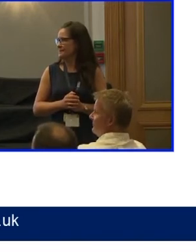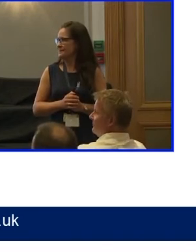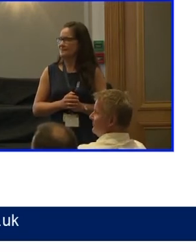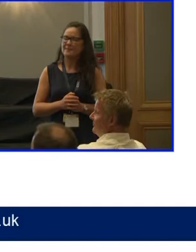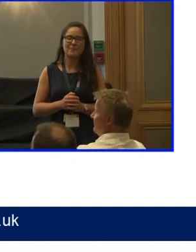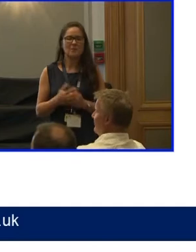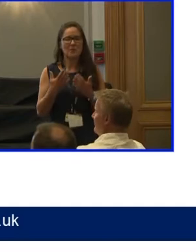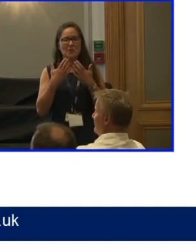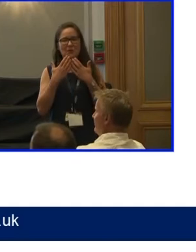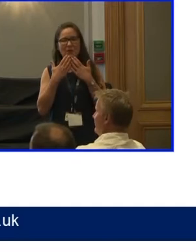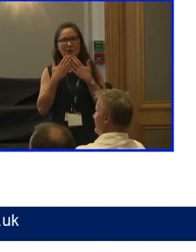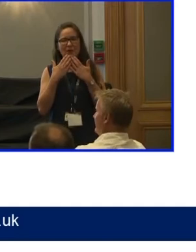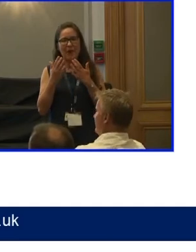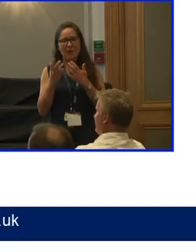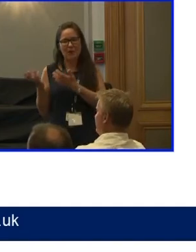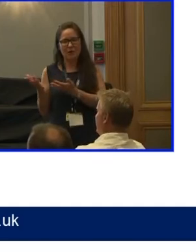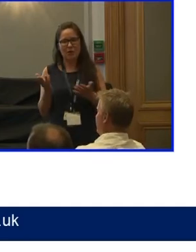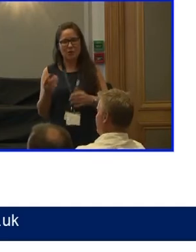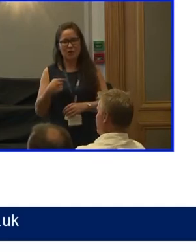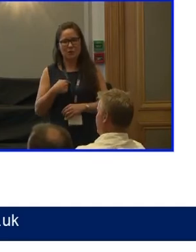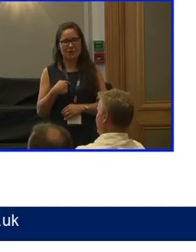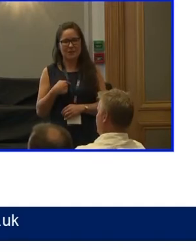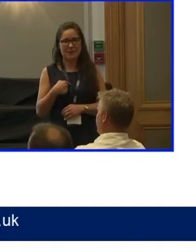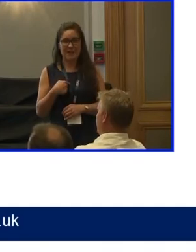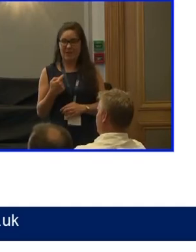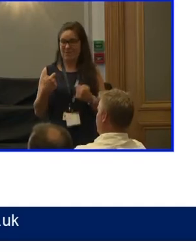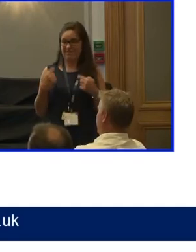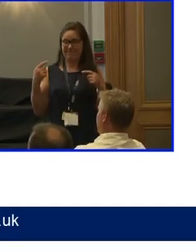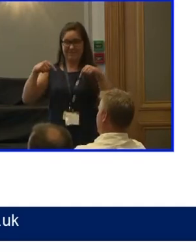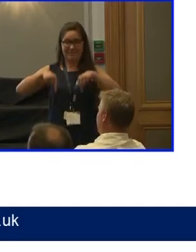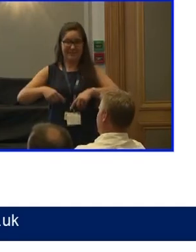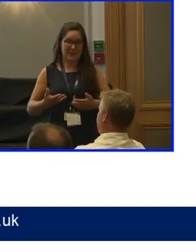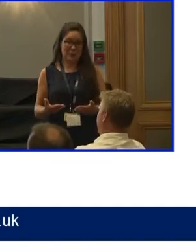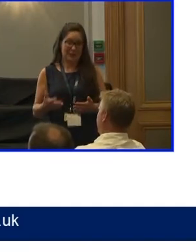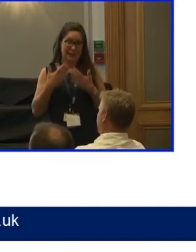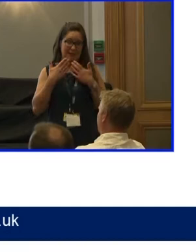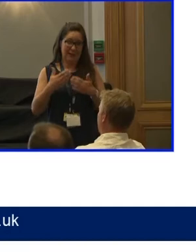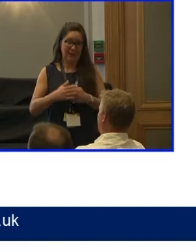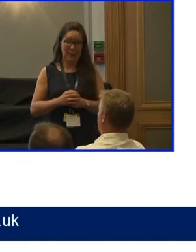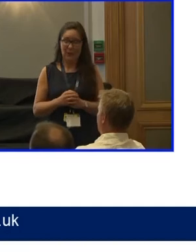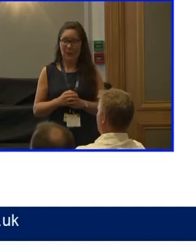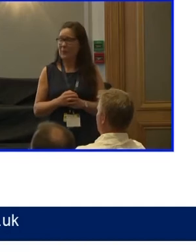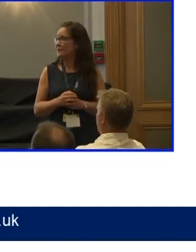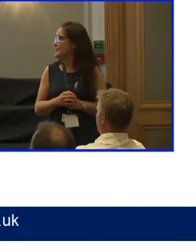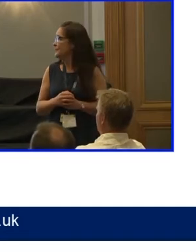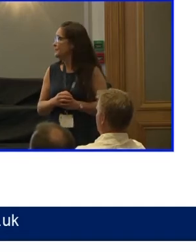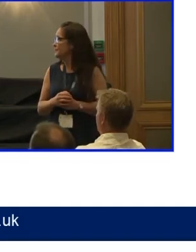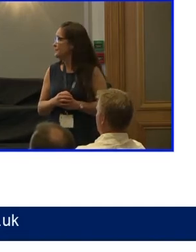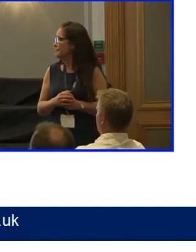Thanks very much for the introduction, and thank you for having me here today to speak to you about clinical trials.